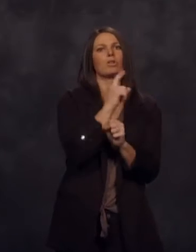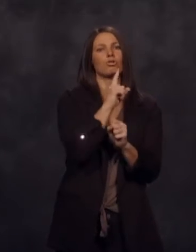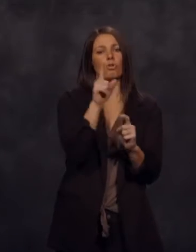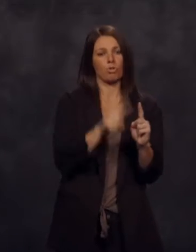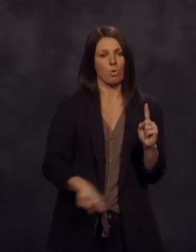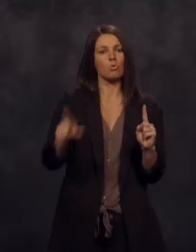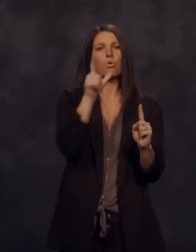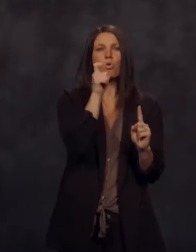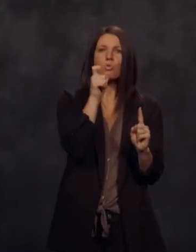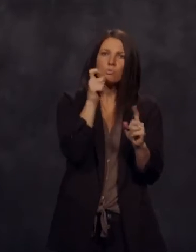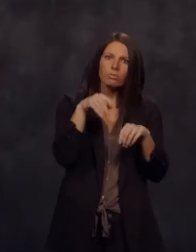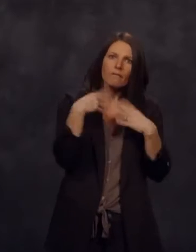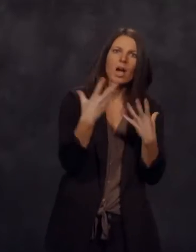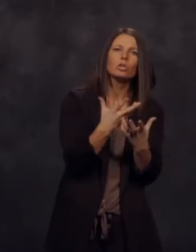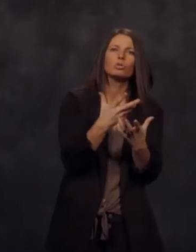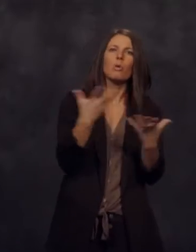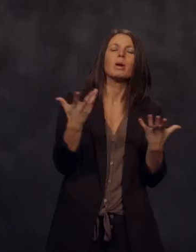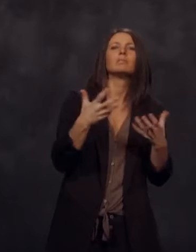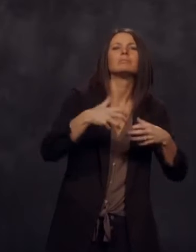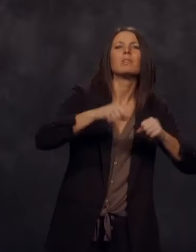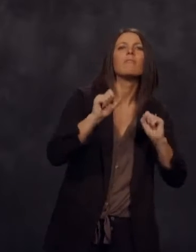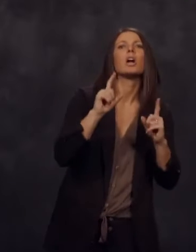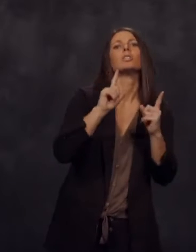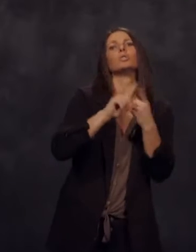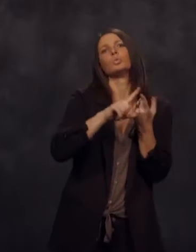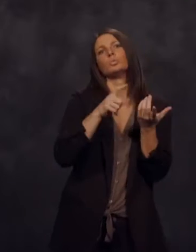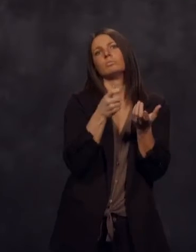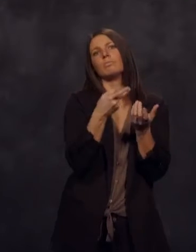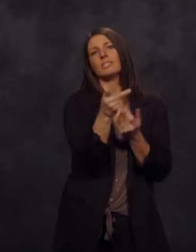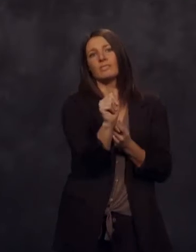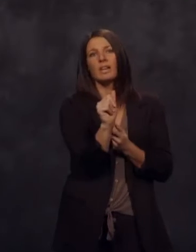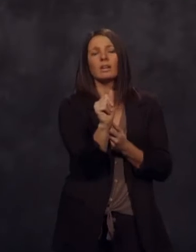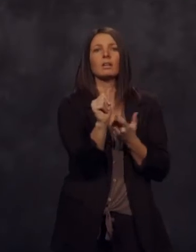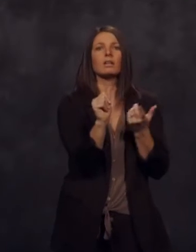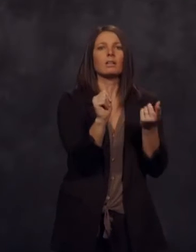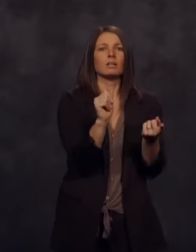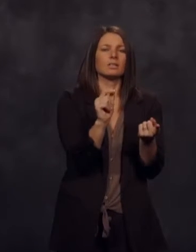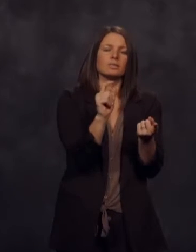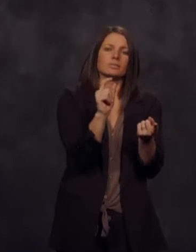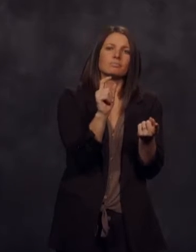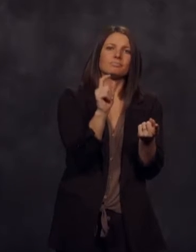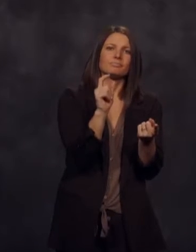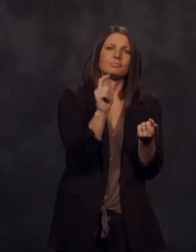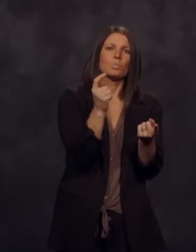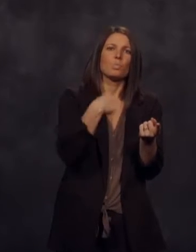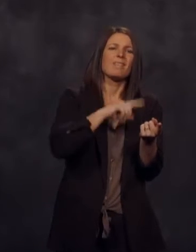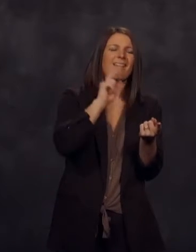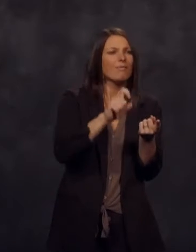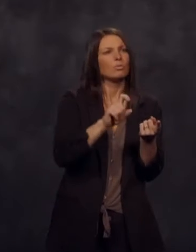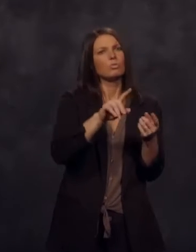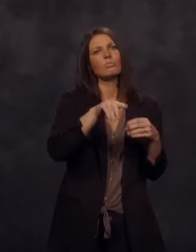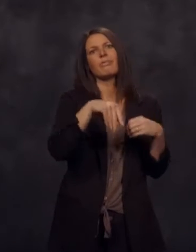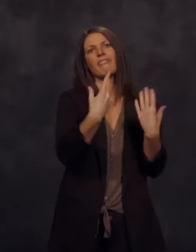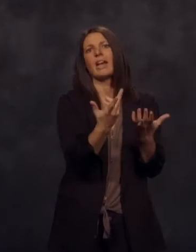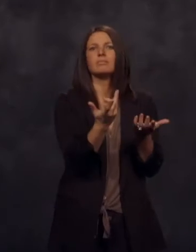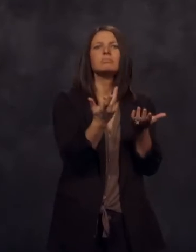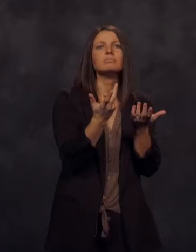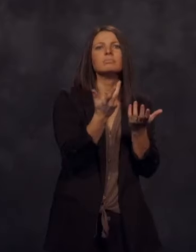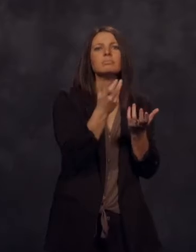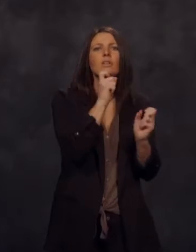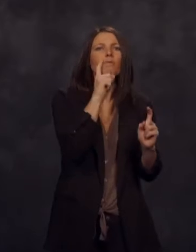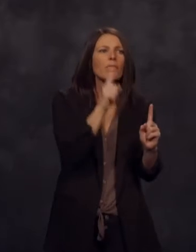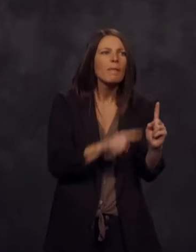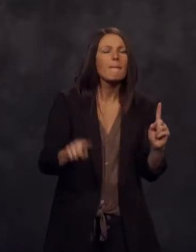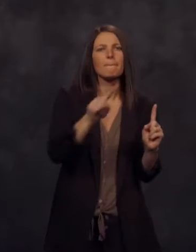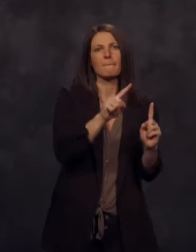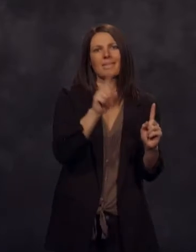those who give so much to the Commonwealth and other forms of public service, we actually do them some justice. They